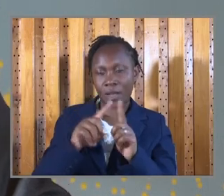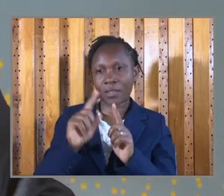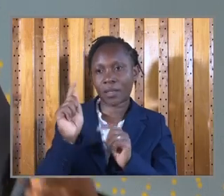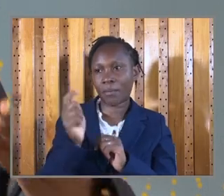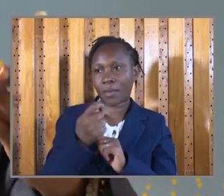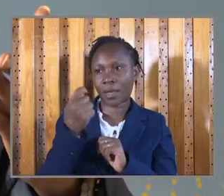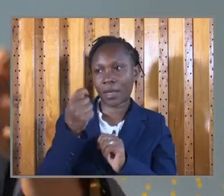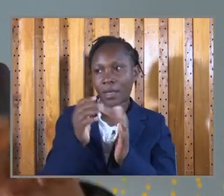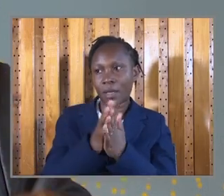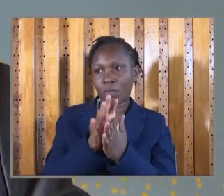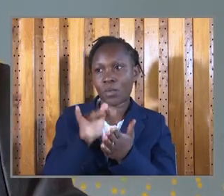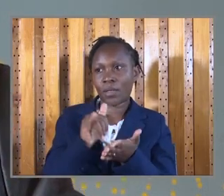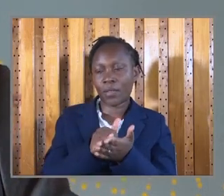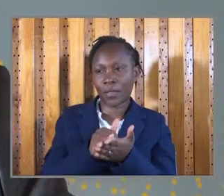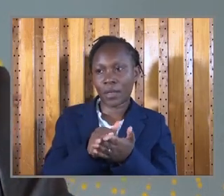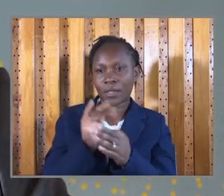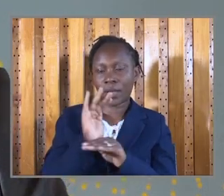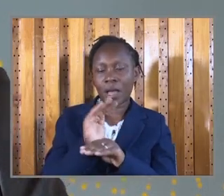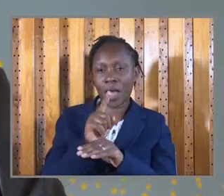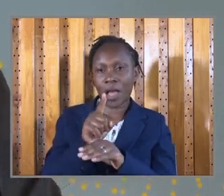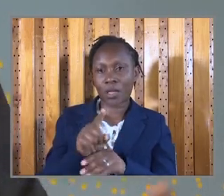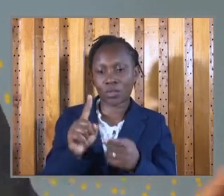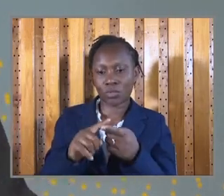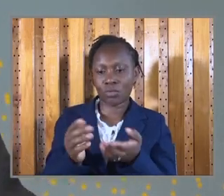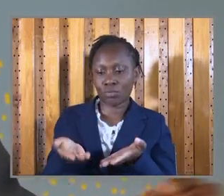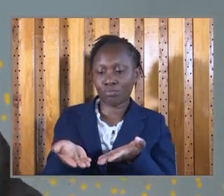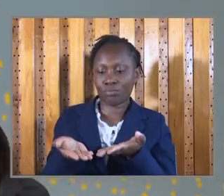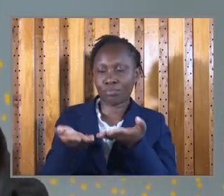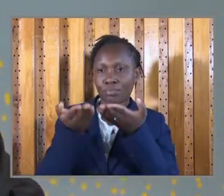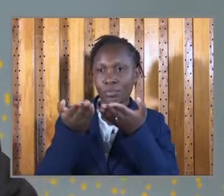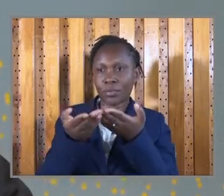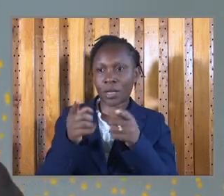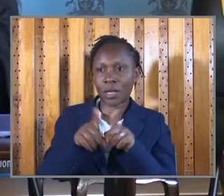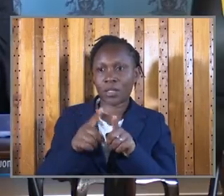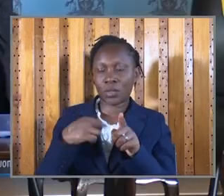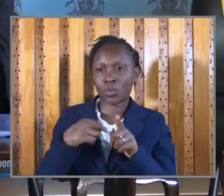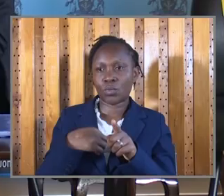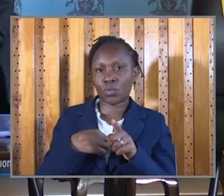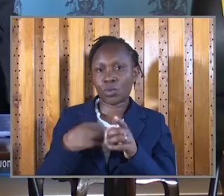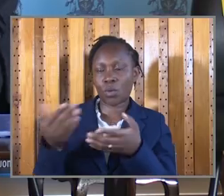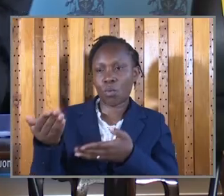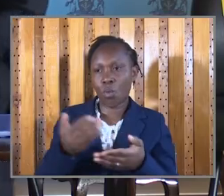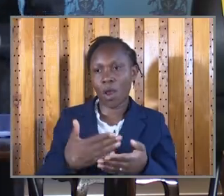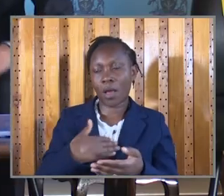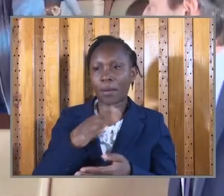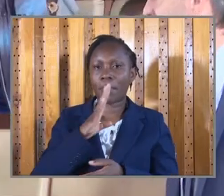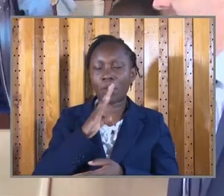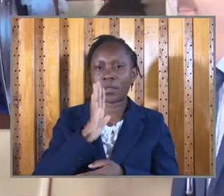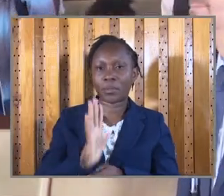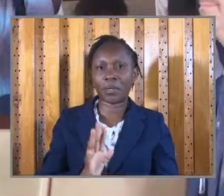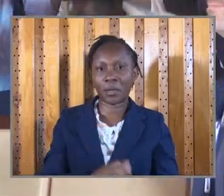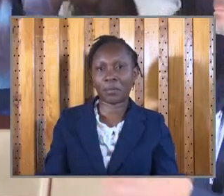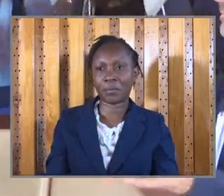I want to request you to stand as we receive our speaker. Please. Yeah.